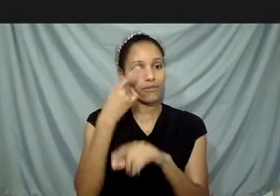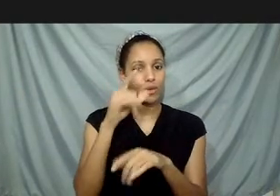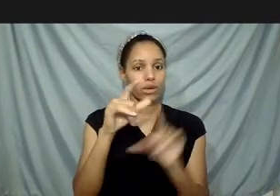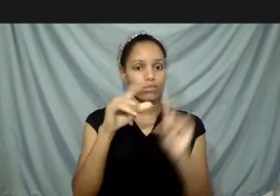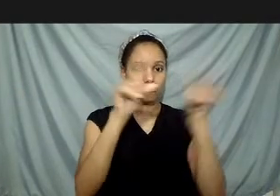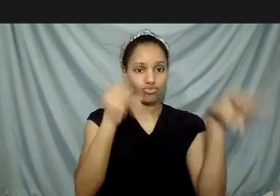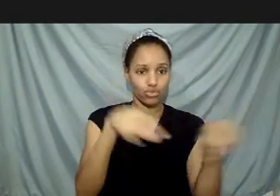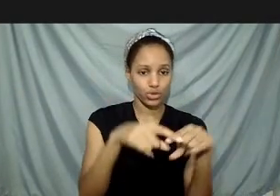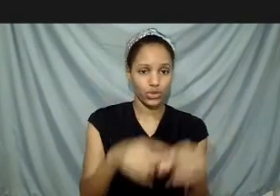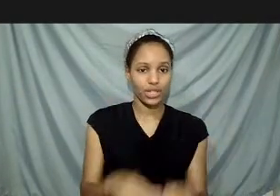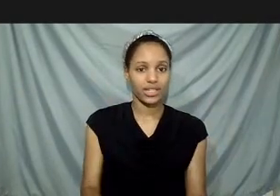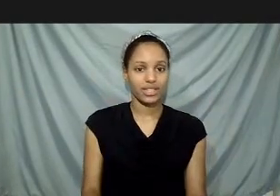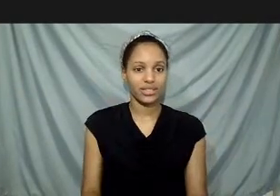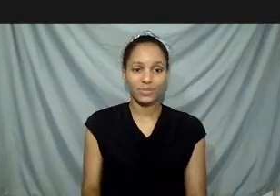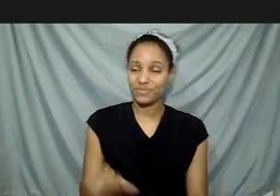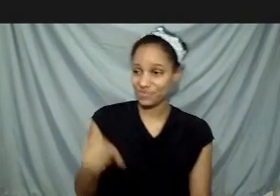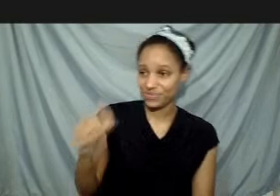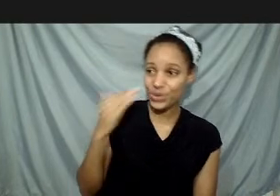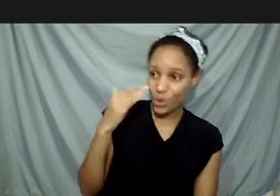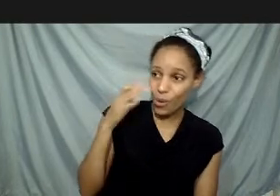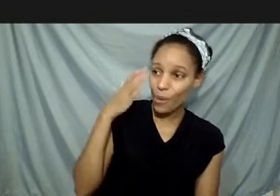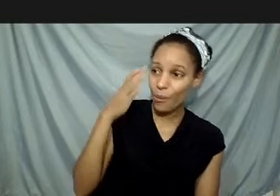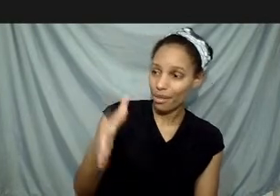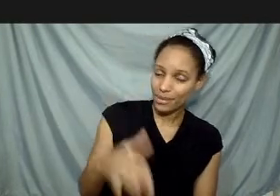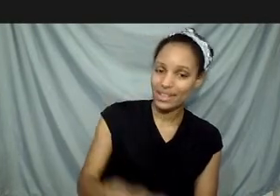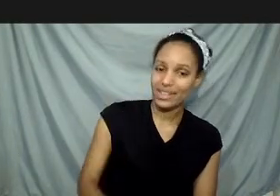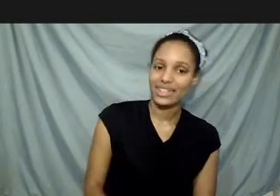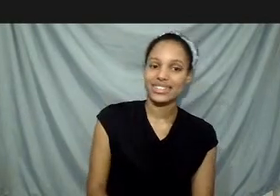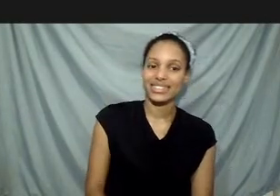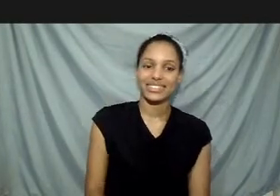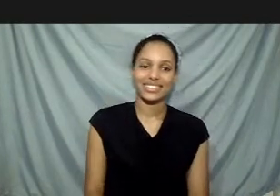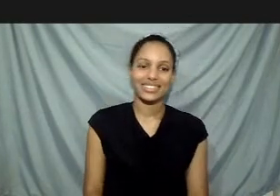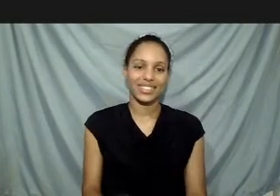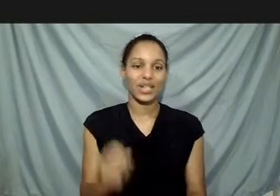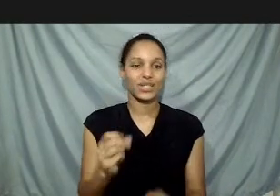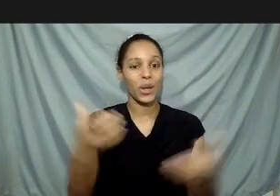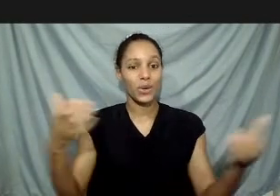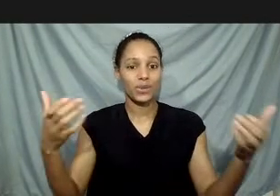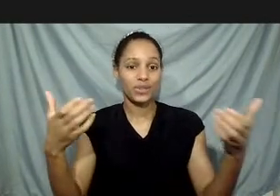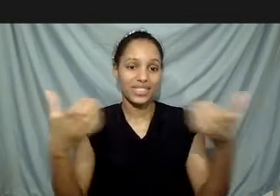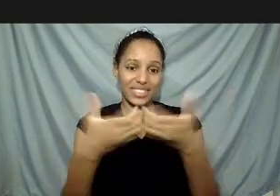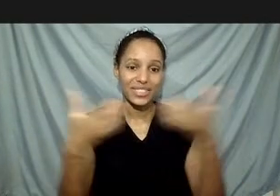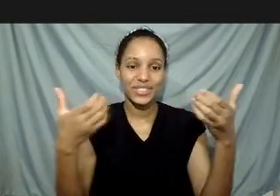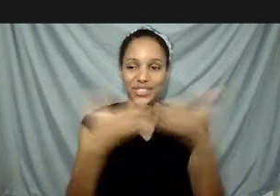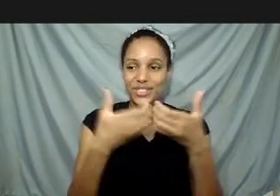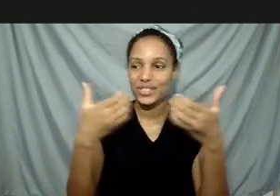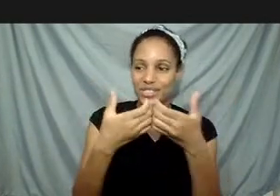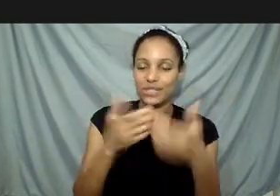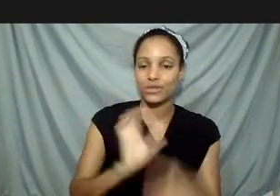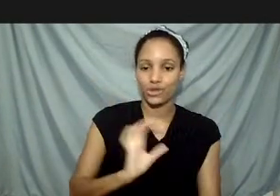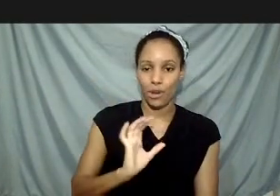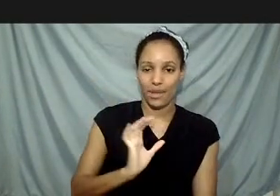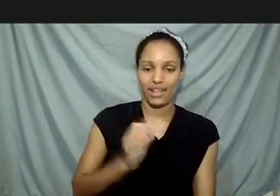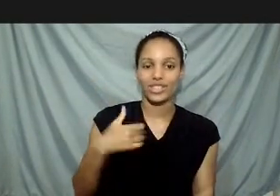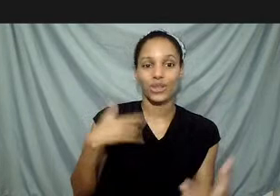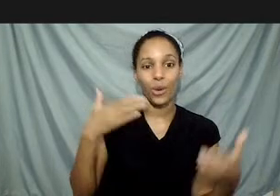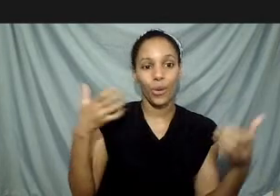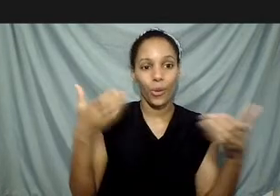and it will be. Yeah. And you know it will be. Well, cheers. Welcome. Cool.